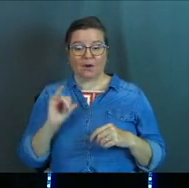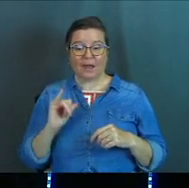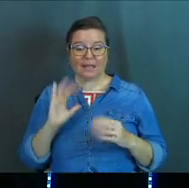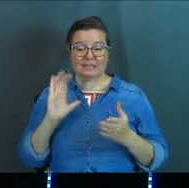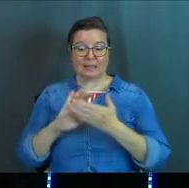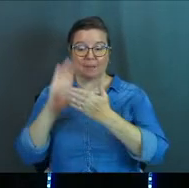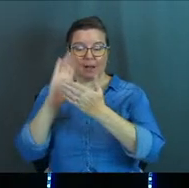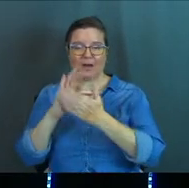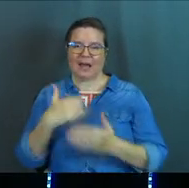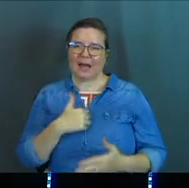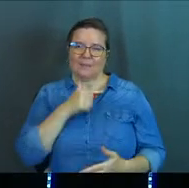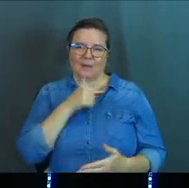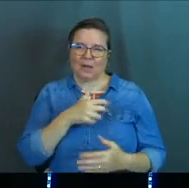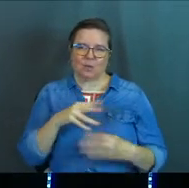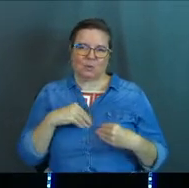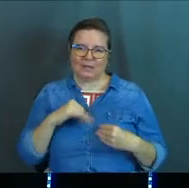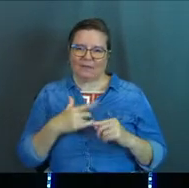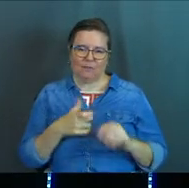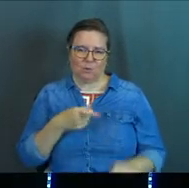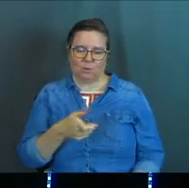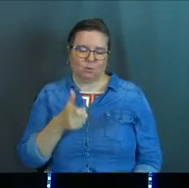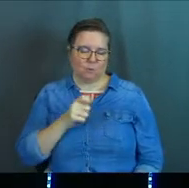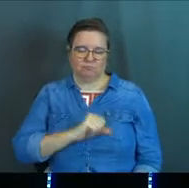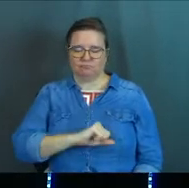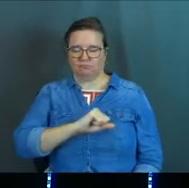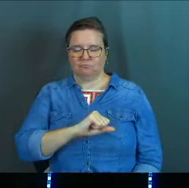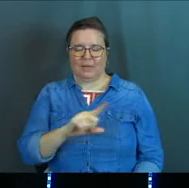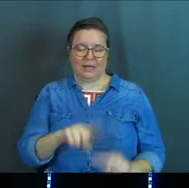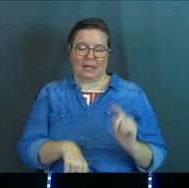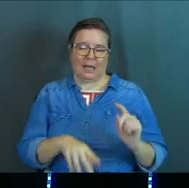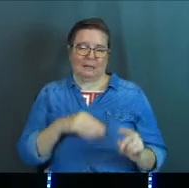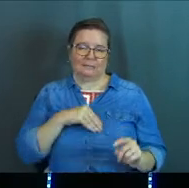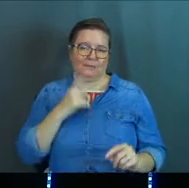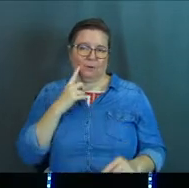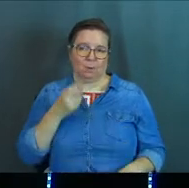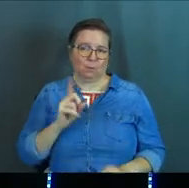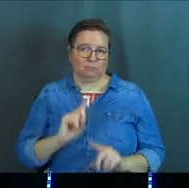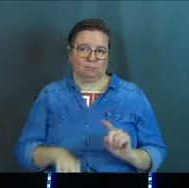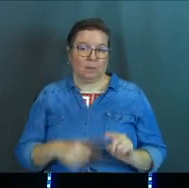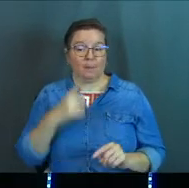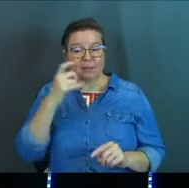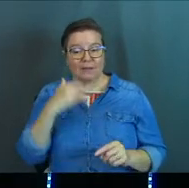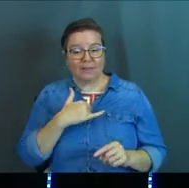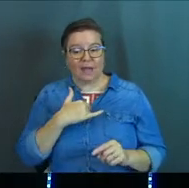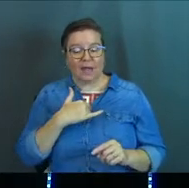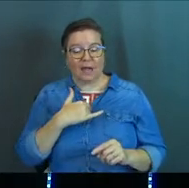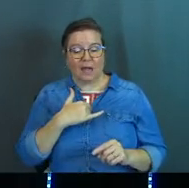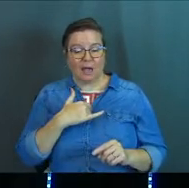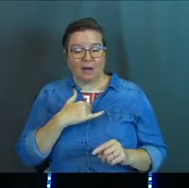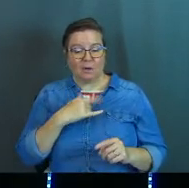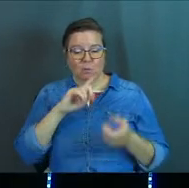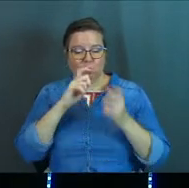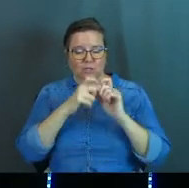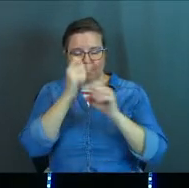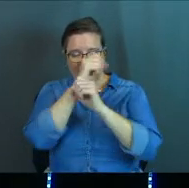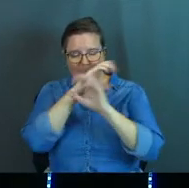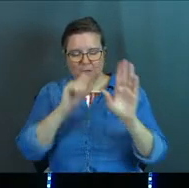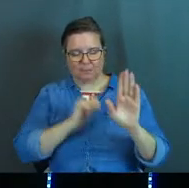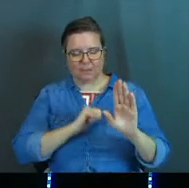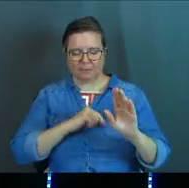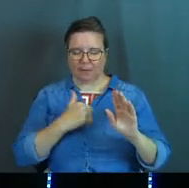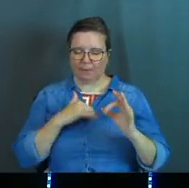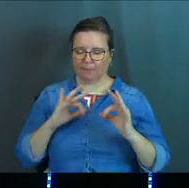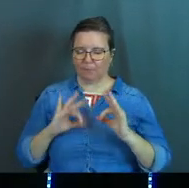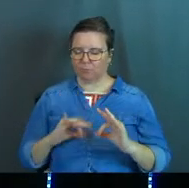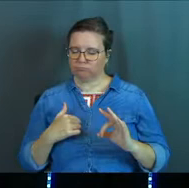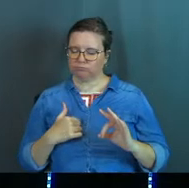as a spouse, I'm not going to receive that from you. I can't receive that from you because that would shatter my little picture of myself.